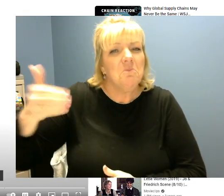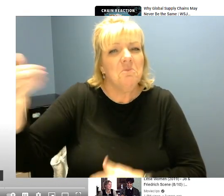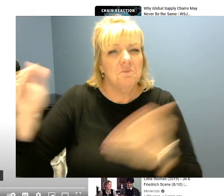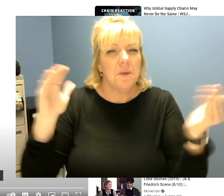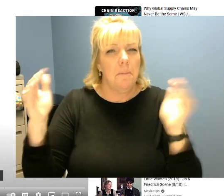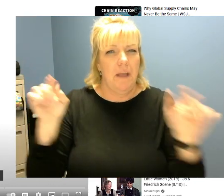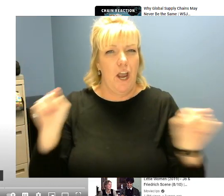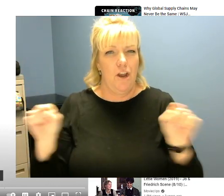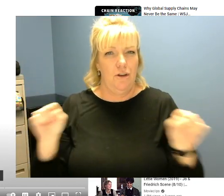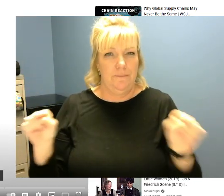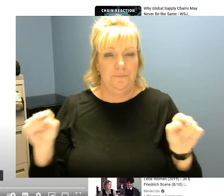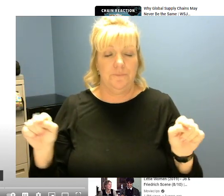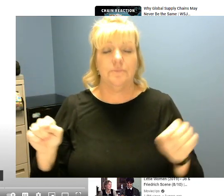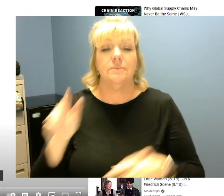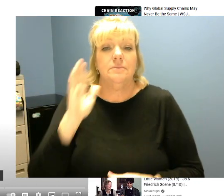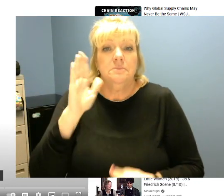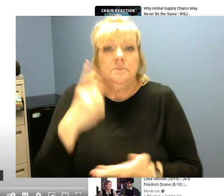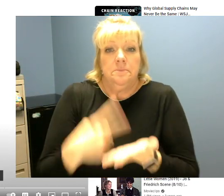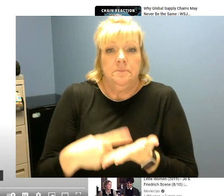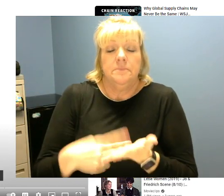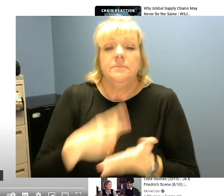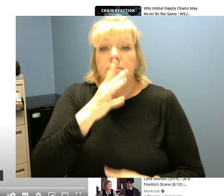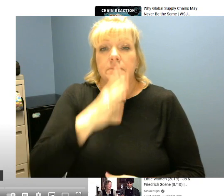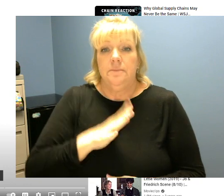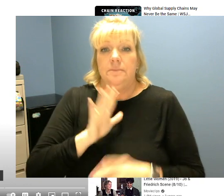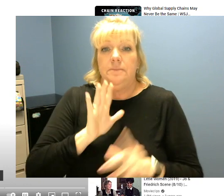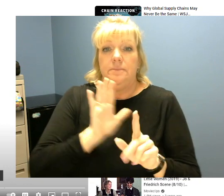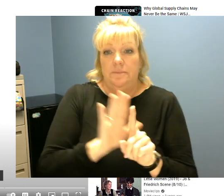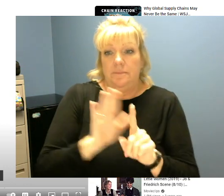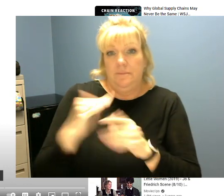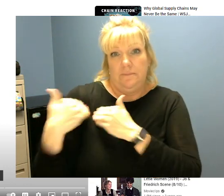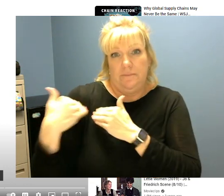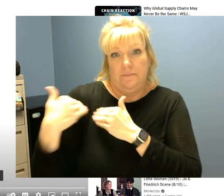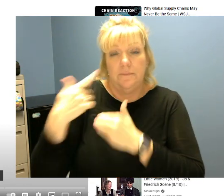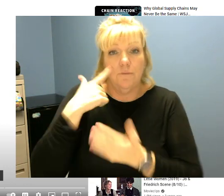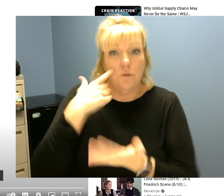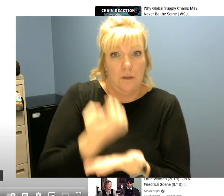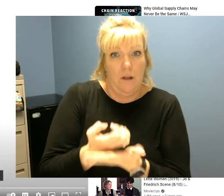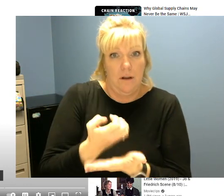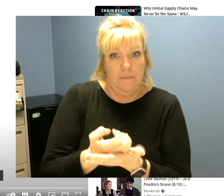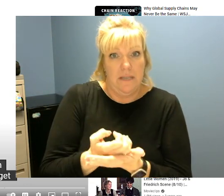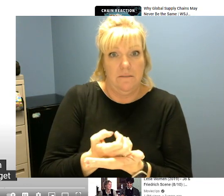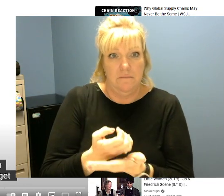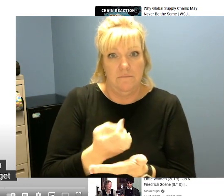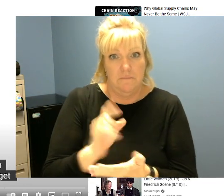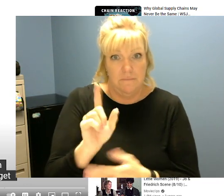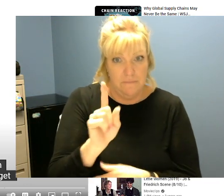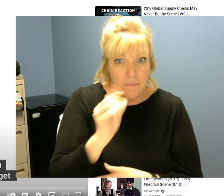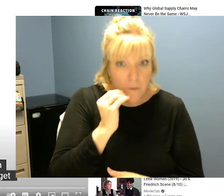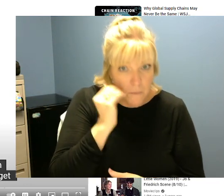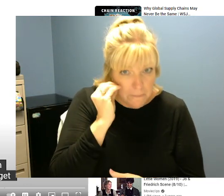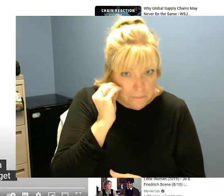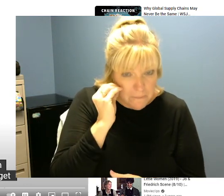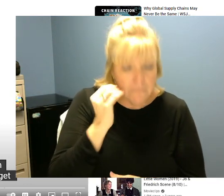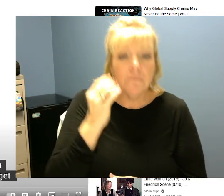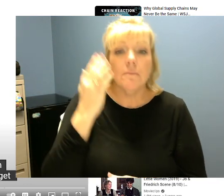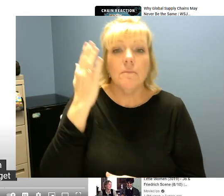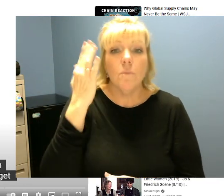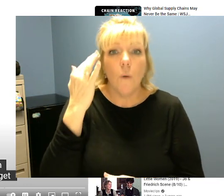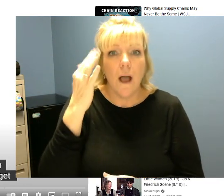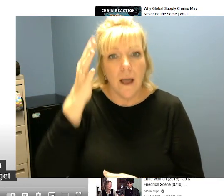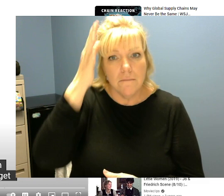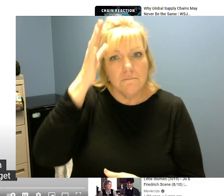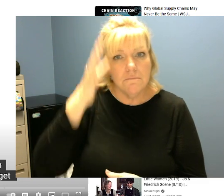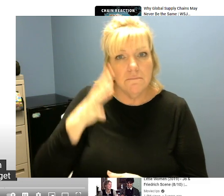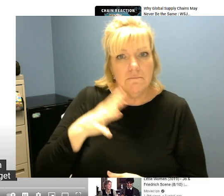women's economic responsibilities, like what that meant to be in control of things at the home when the men in their lives